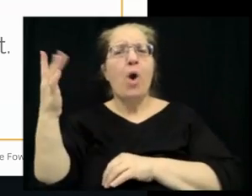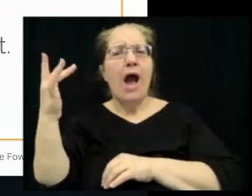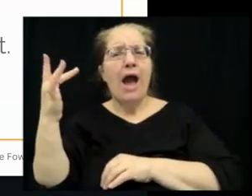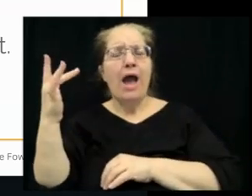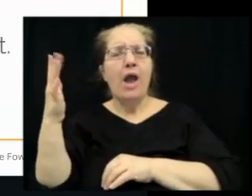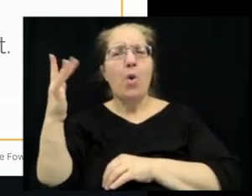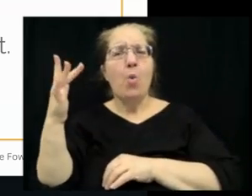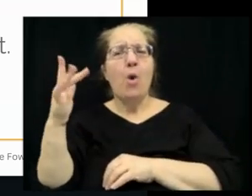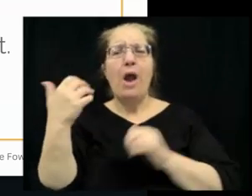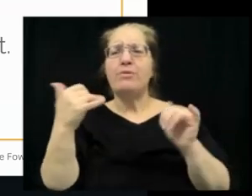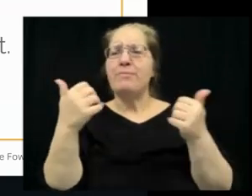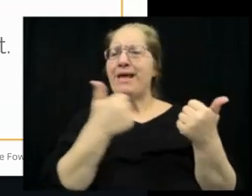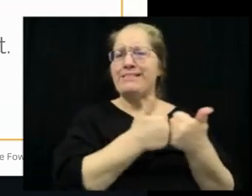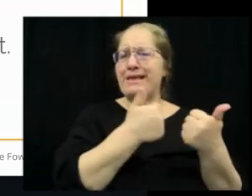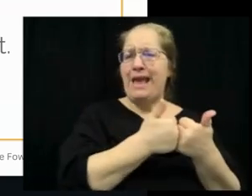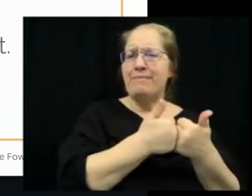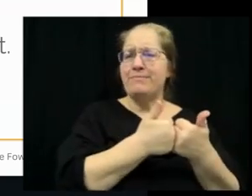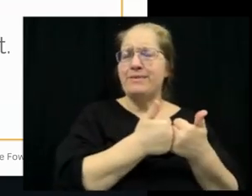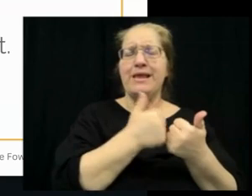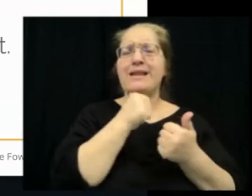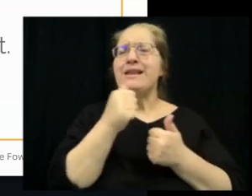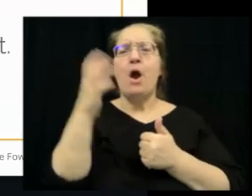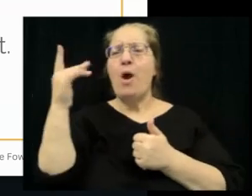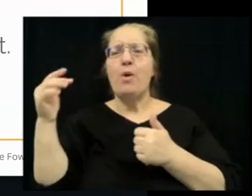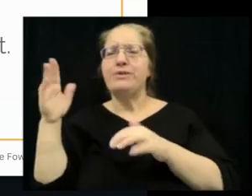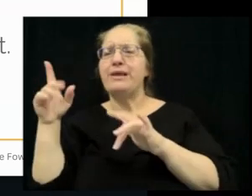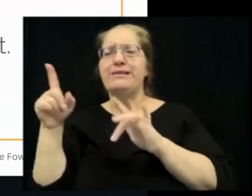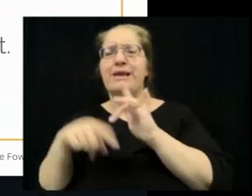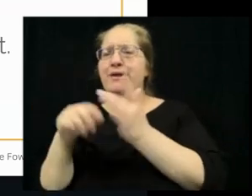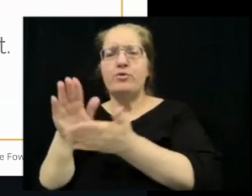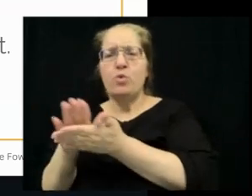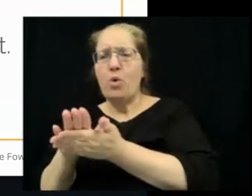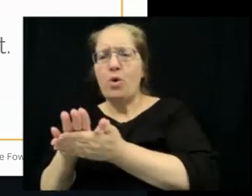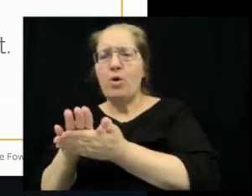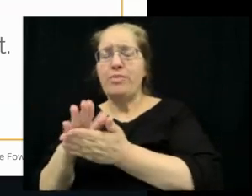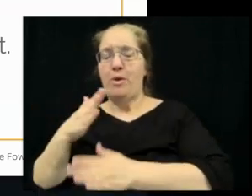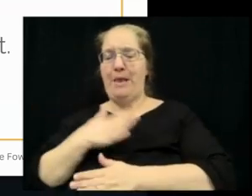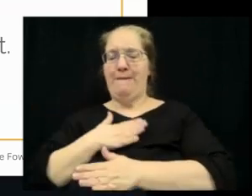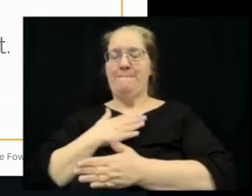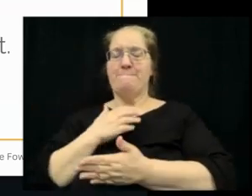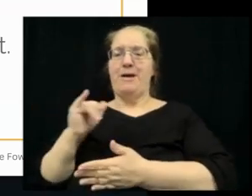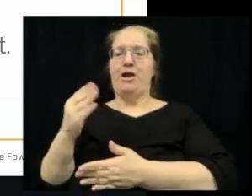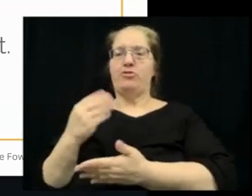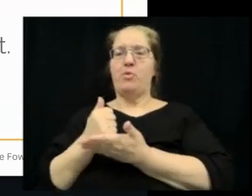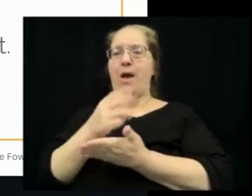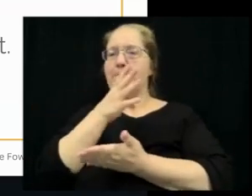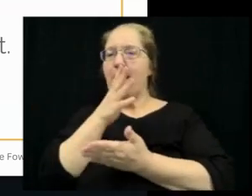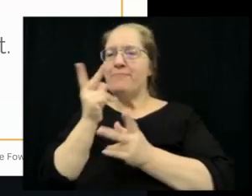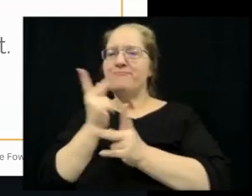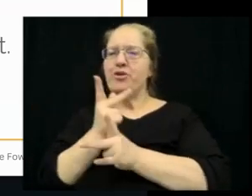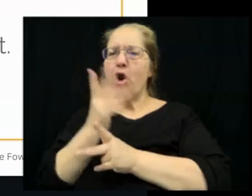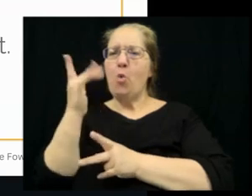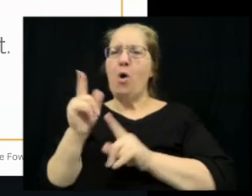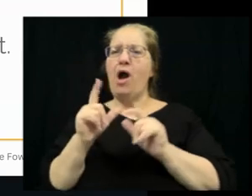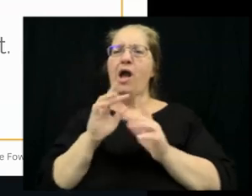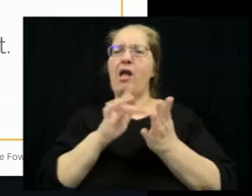was he gaming? Not why was he missing school? That was my job, to help mom figure out, why was he gaming